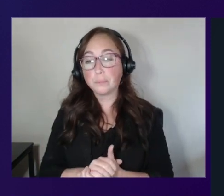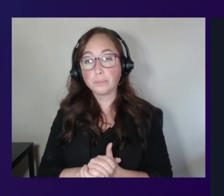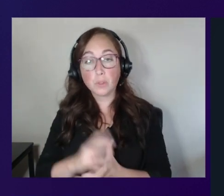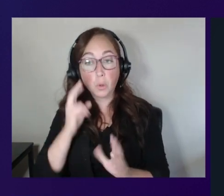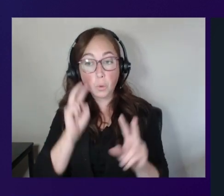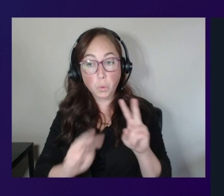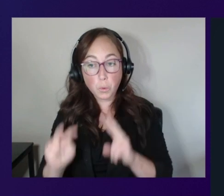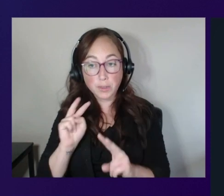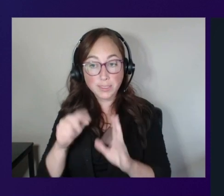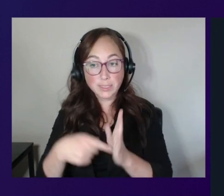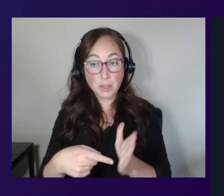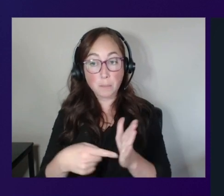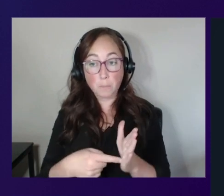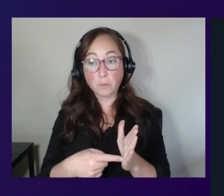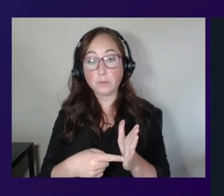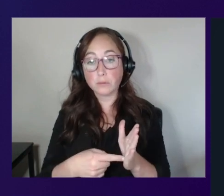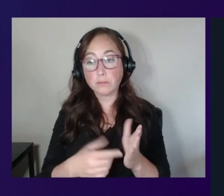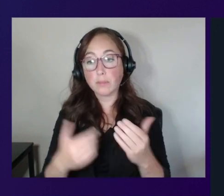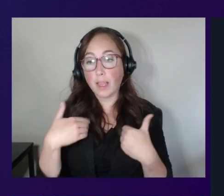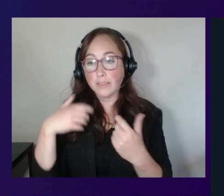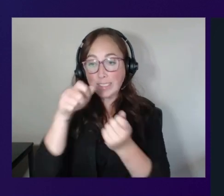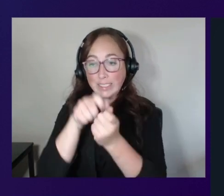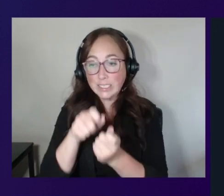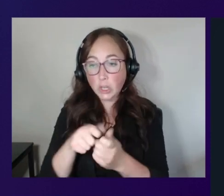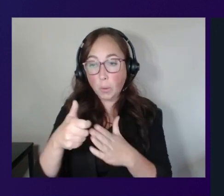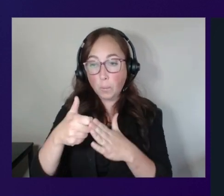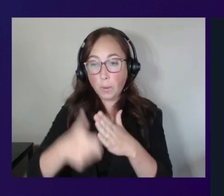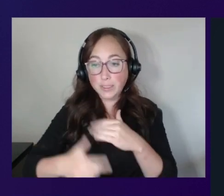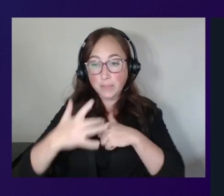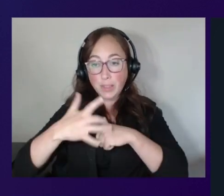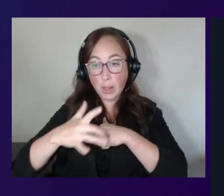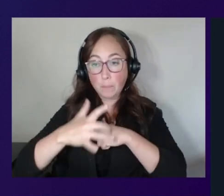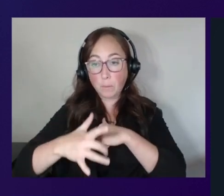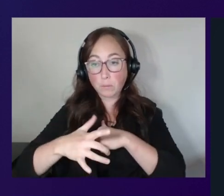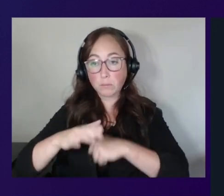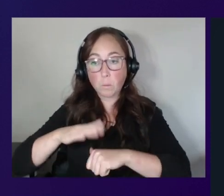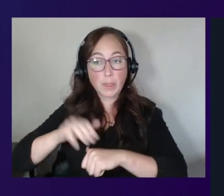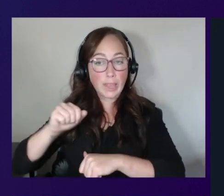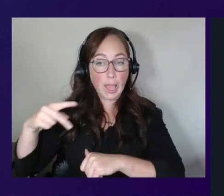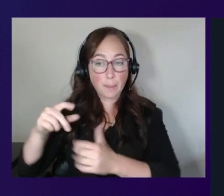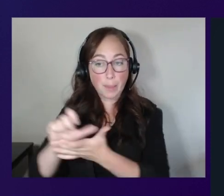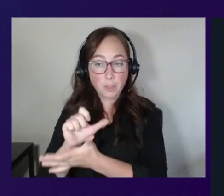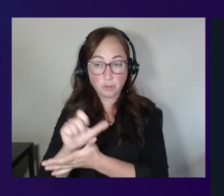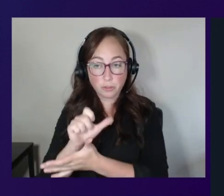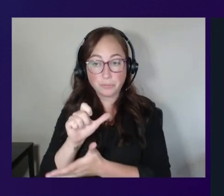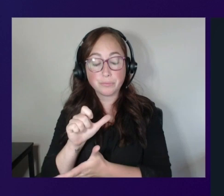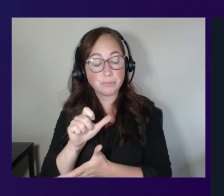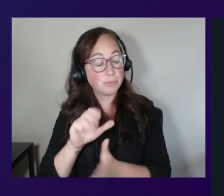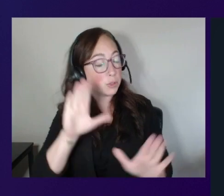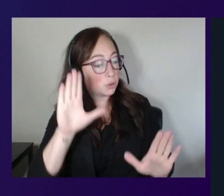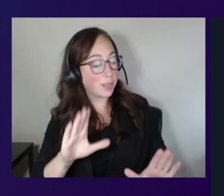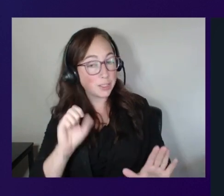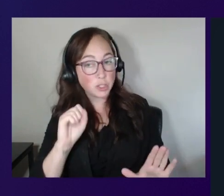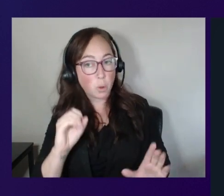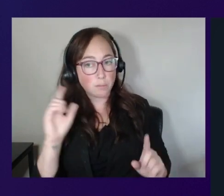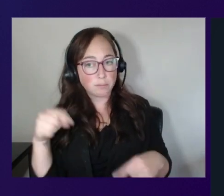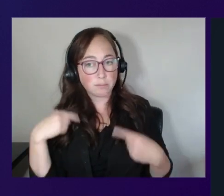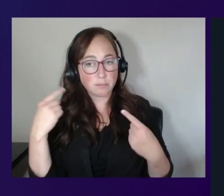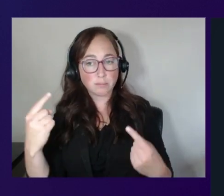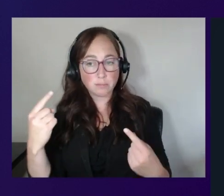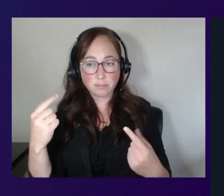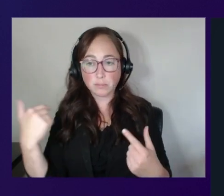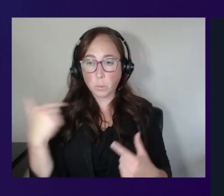are detailed pricing available on that page. That's great. So this whole time, this segment, we've been talking